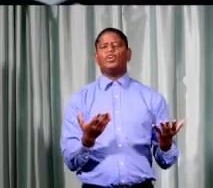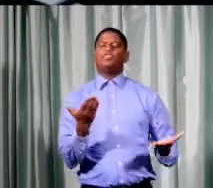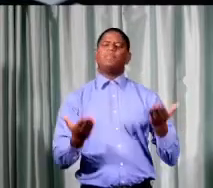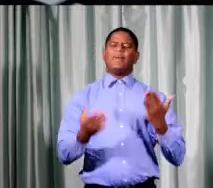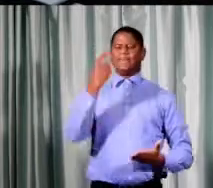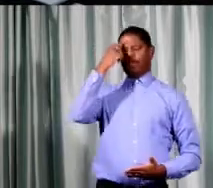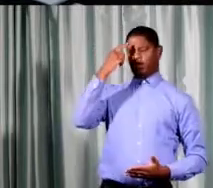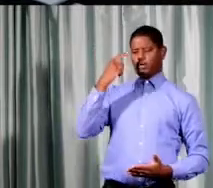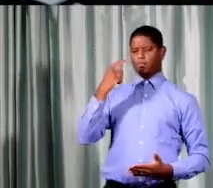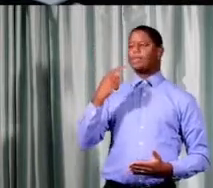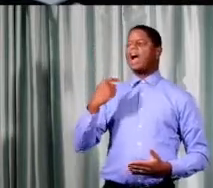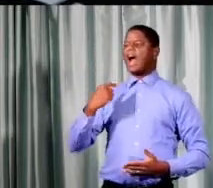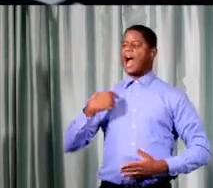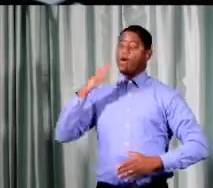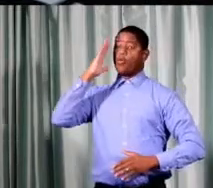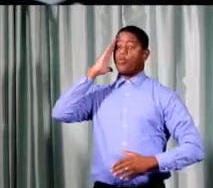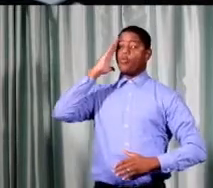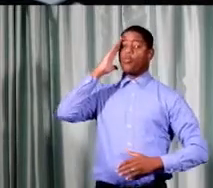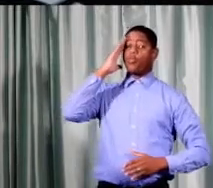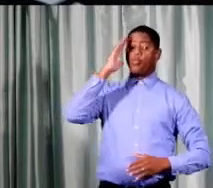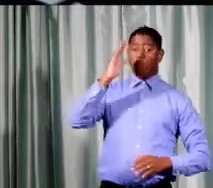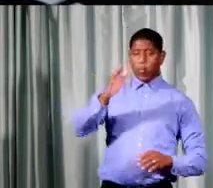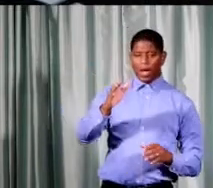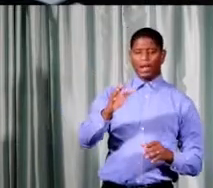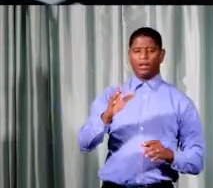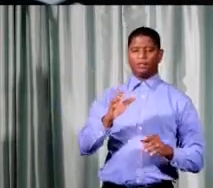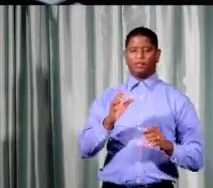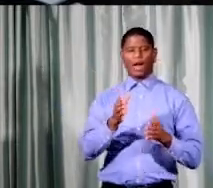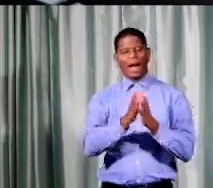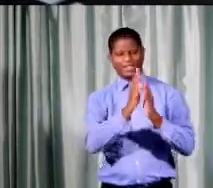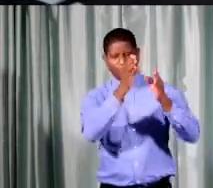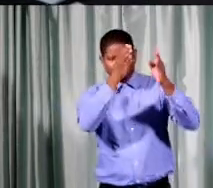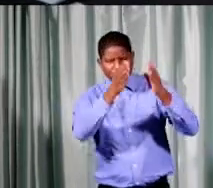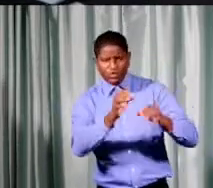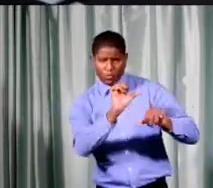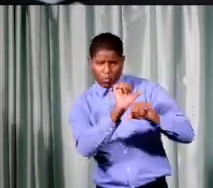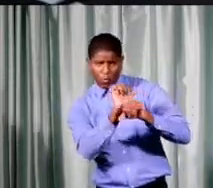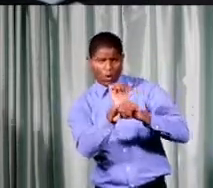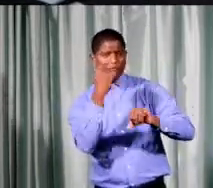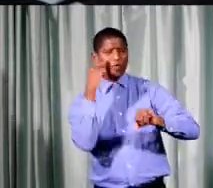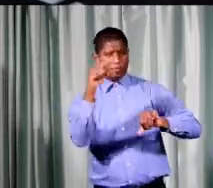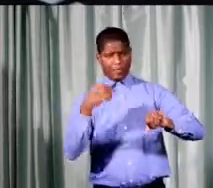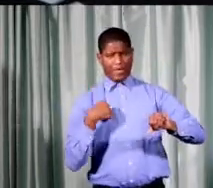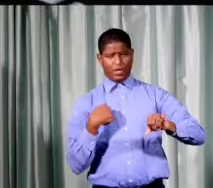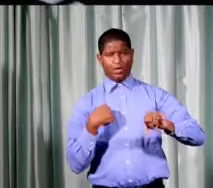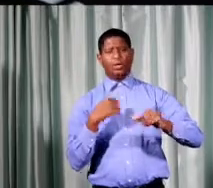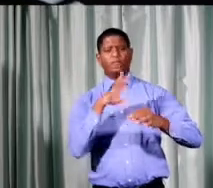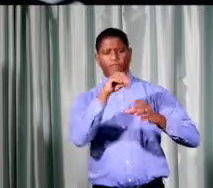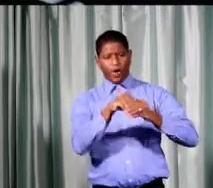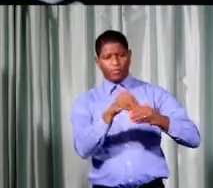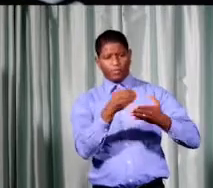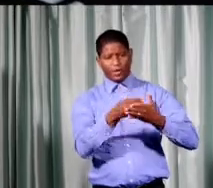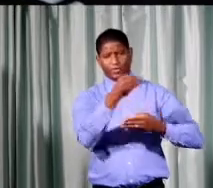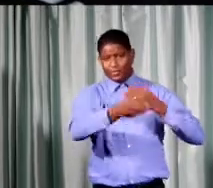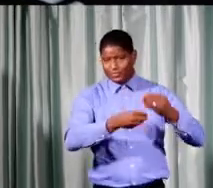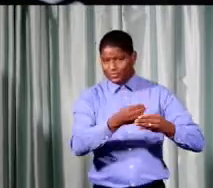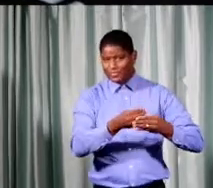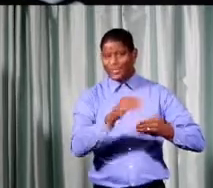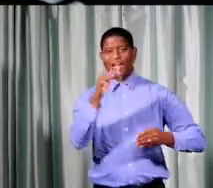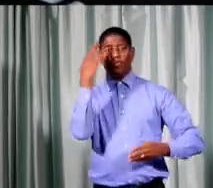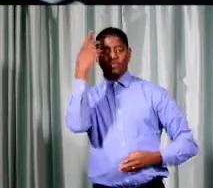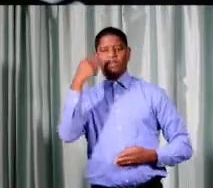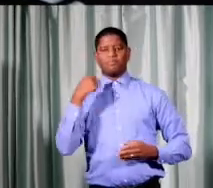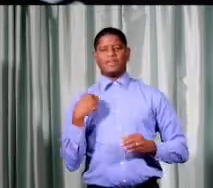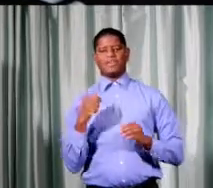to do it. And that's why I put up my email address. But I like that answer. Because when